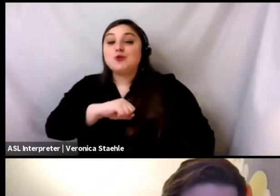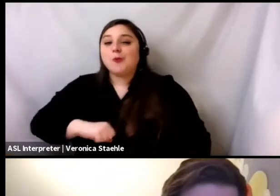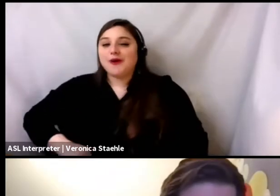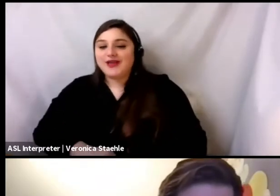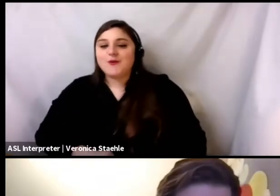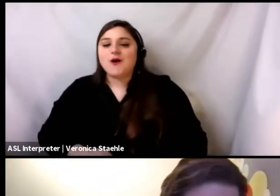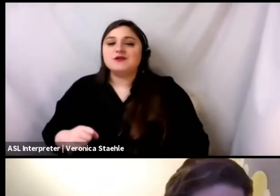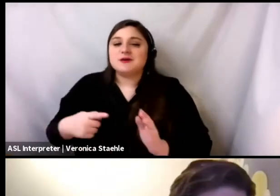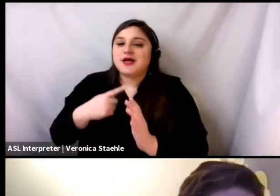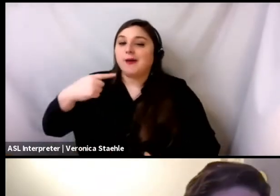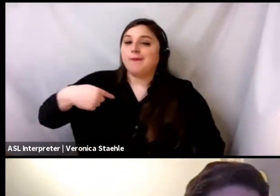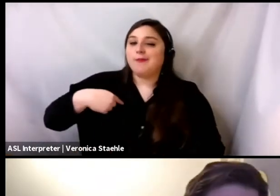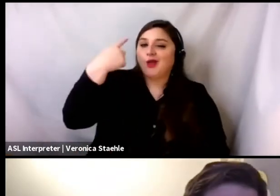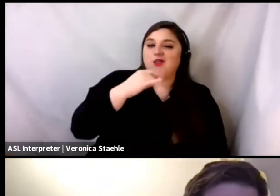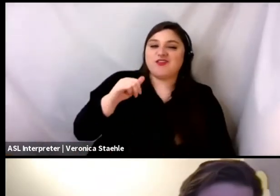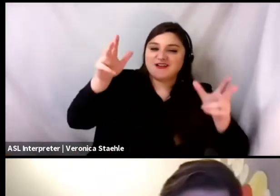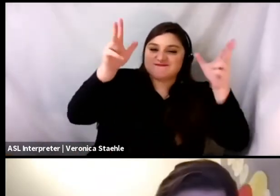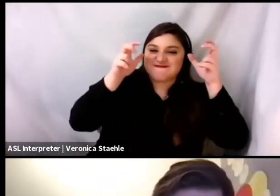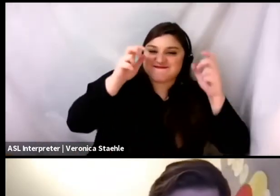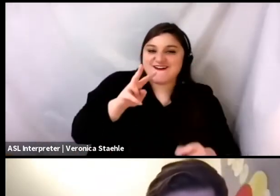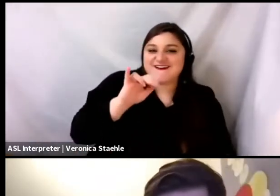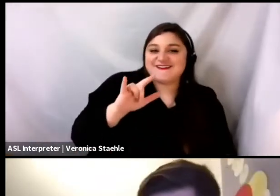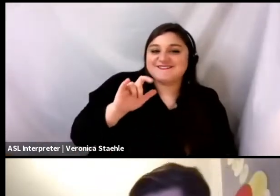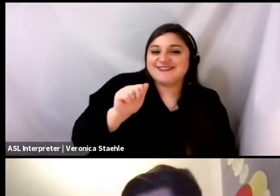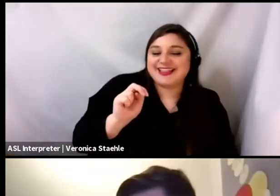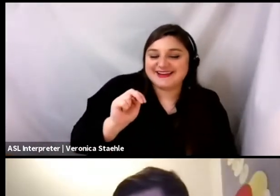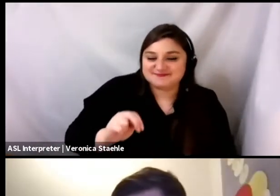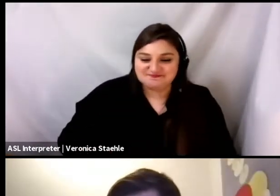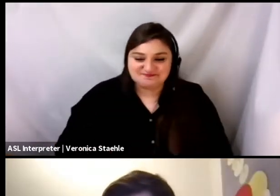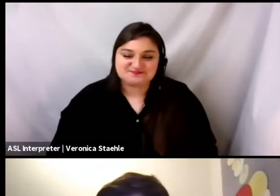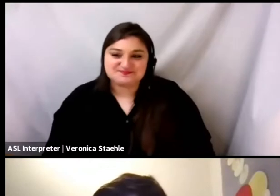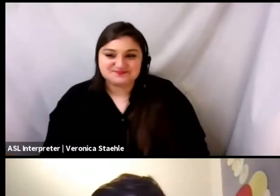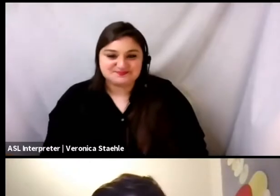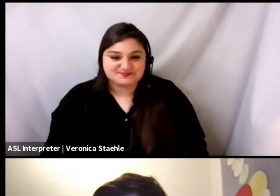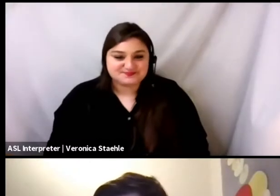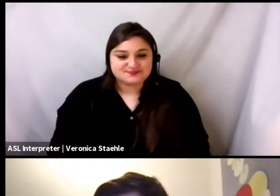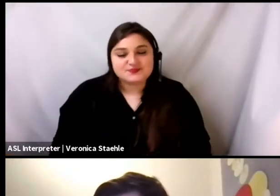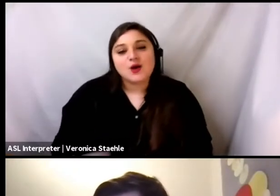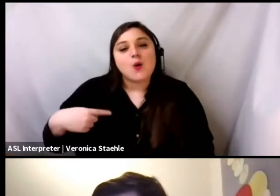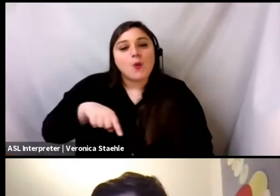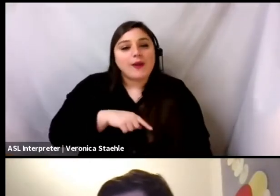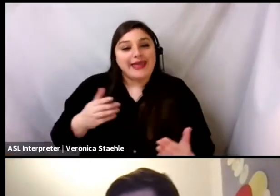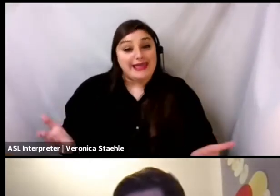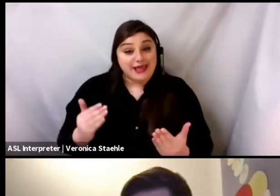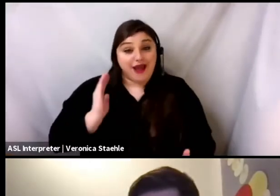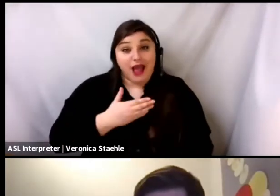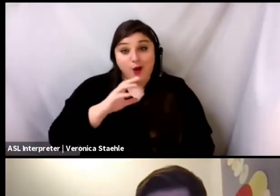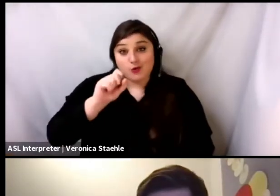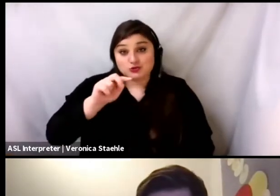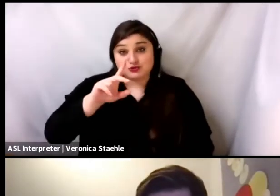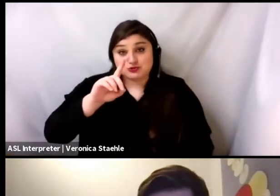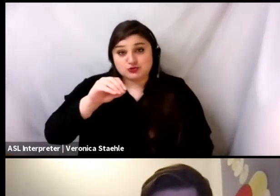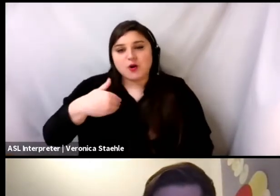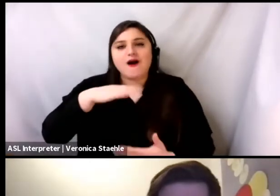Also, maybe we can give a brief introduction to the studio that we have. We have a graphic design studio focusing